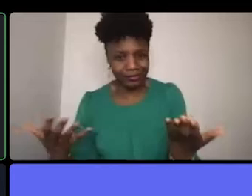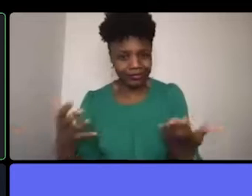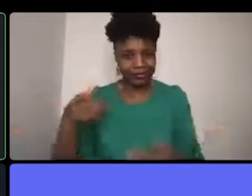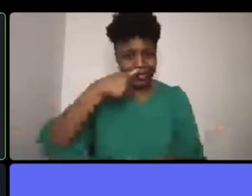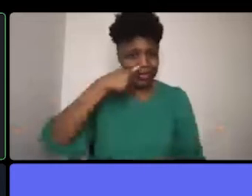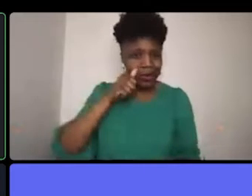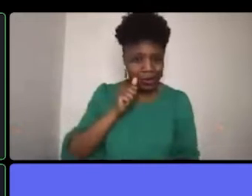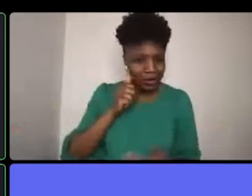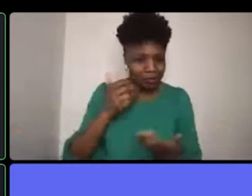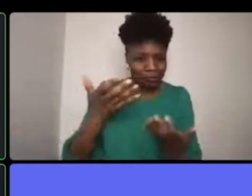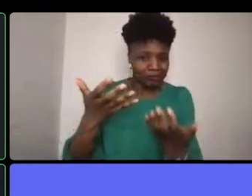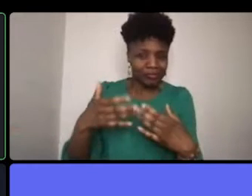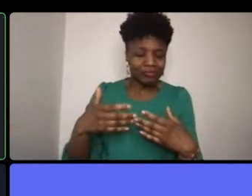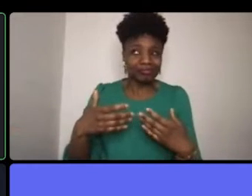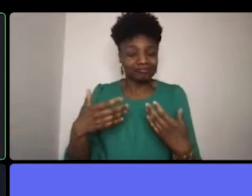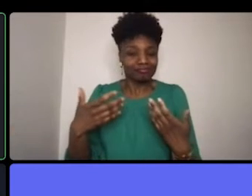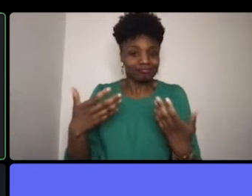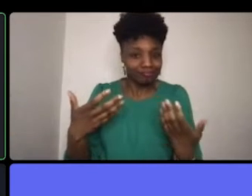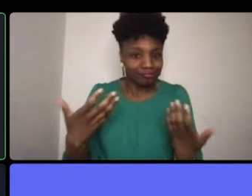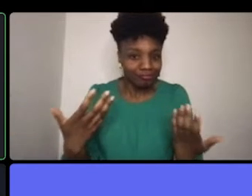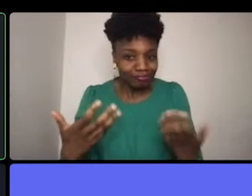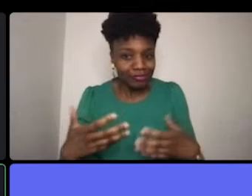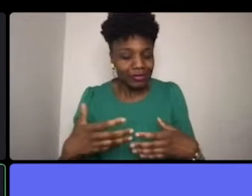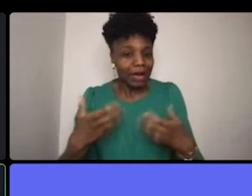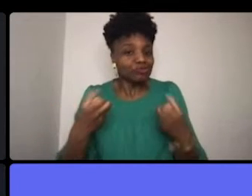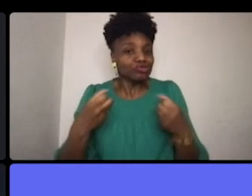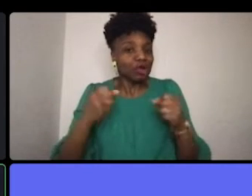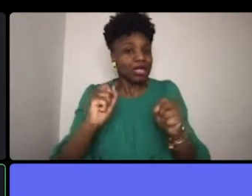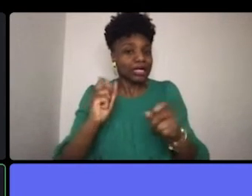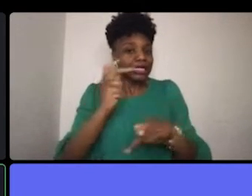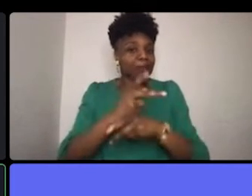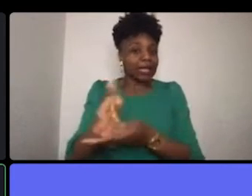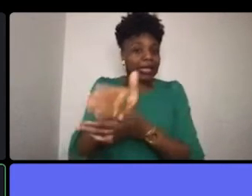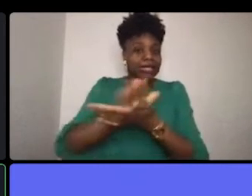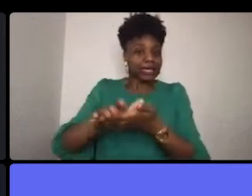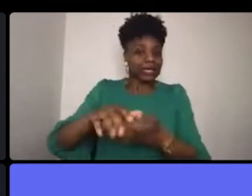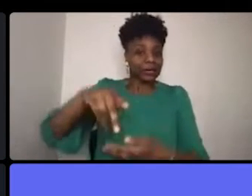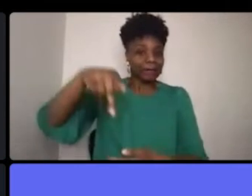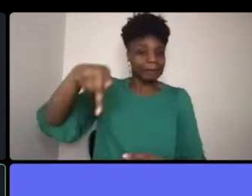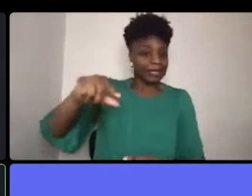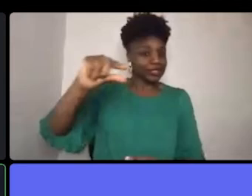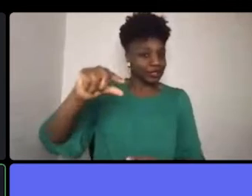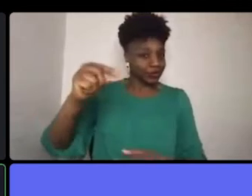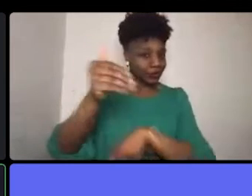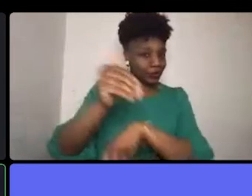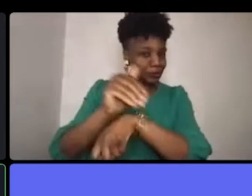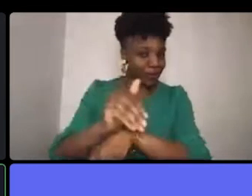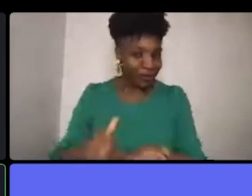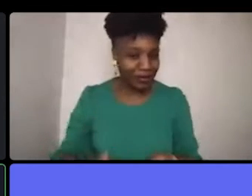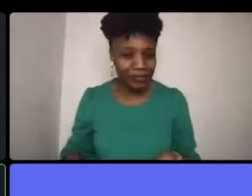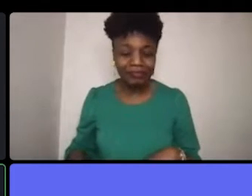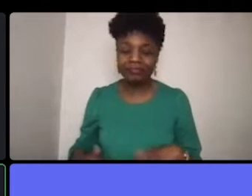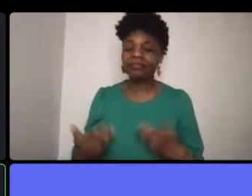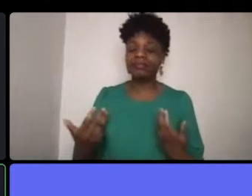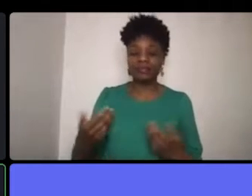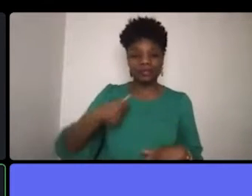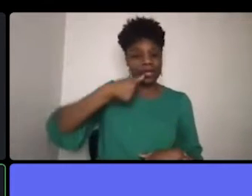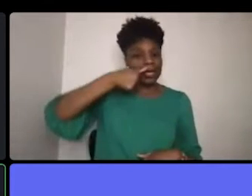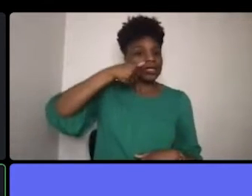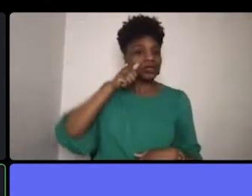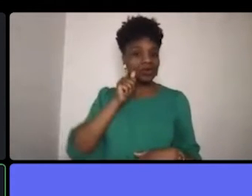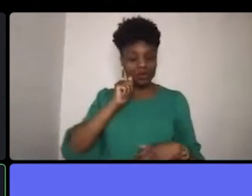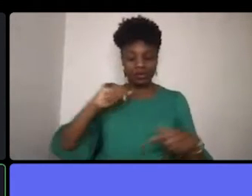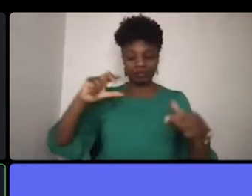there. A little Yeah, thought. I'm trying to keep it, somewhat PG. But it's hip hop I though. mean, but yeah, right. So, but those are the